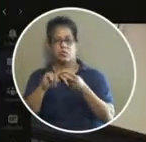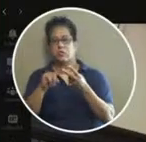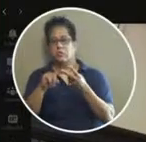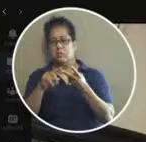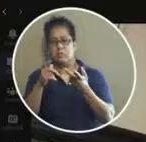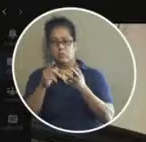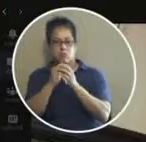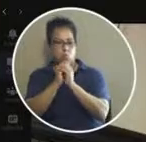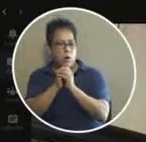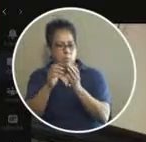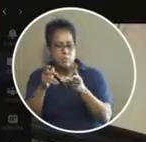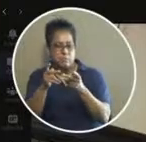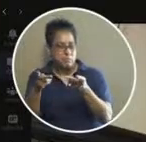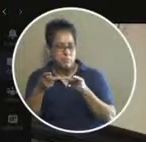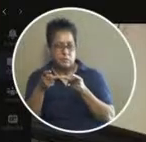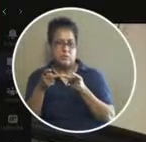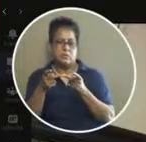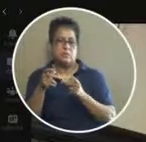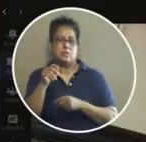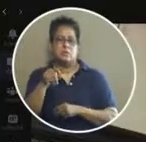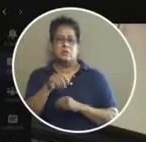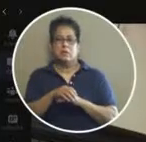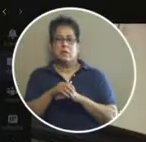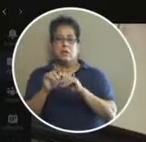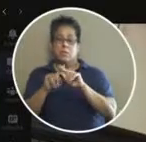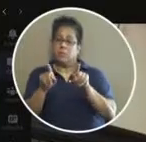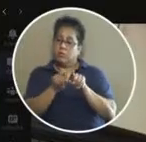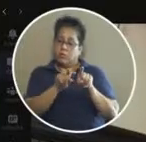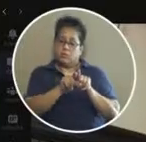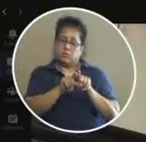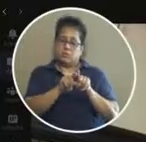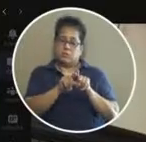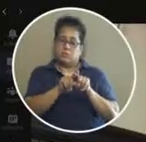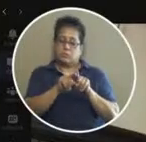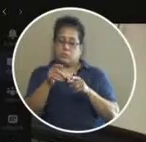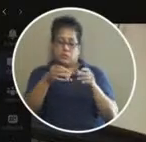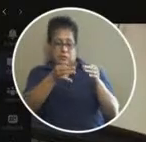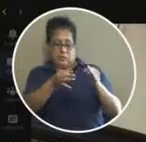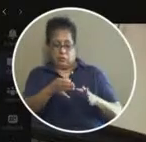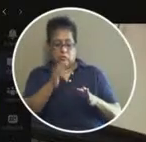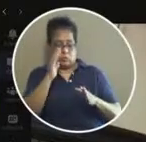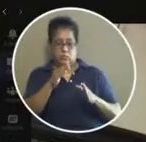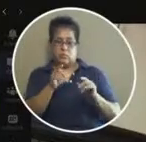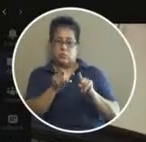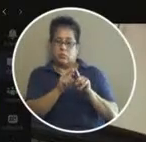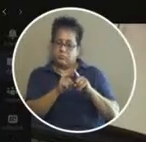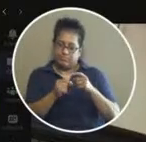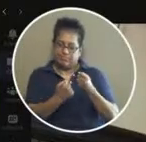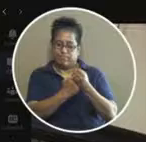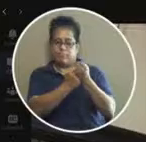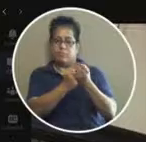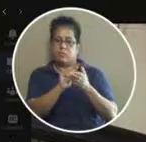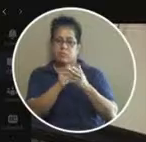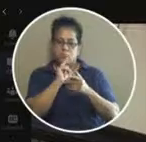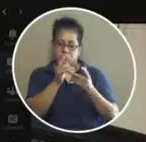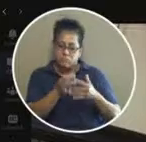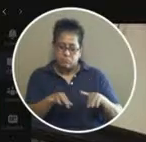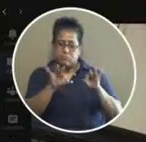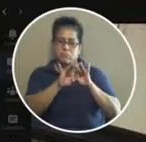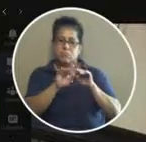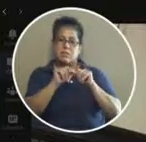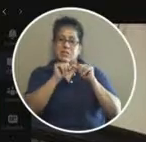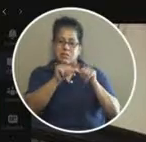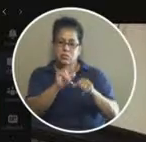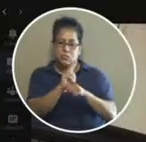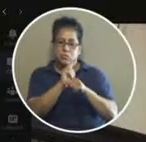congregations and any other houses of worship. But again, I know the judge is going to reiterate this. It's imperative that we continue to wear